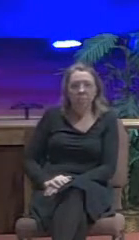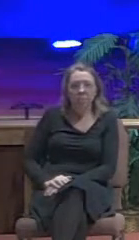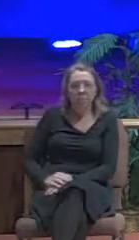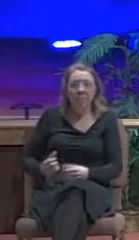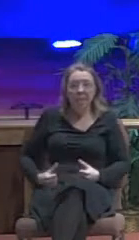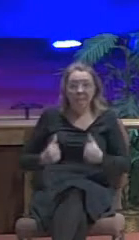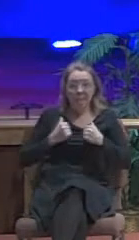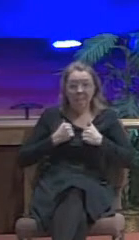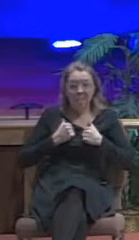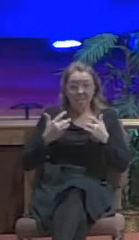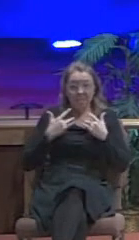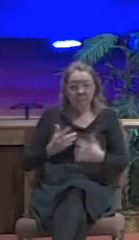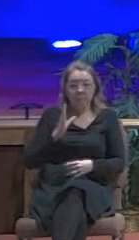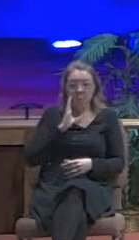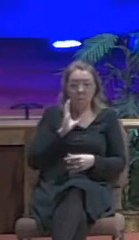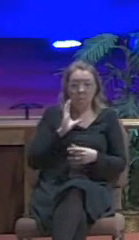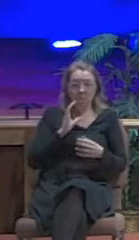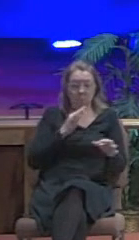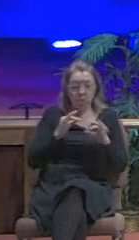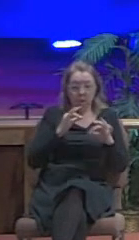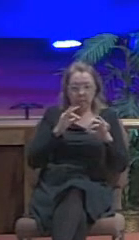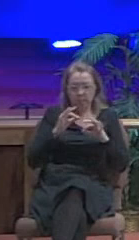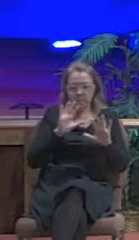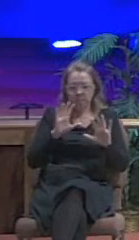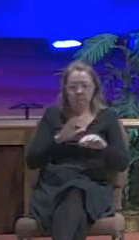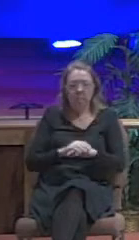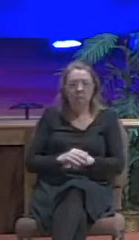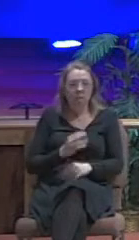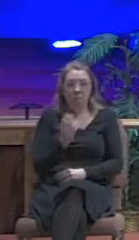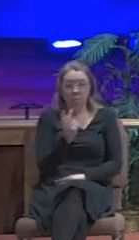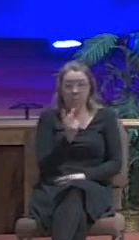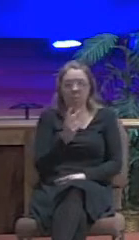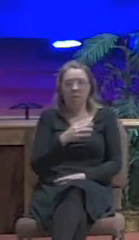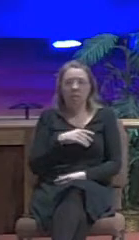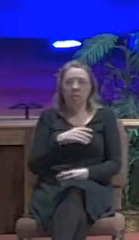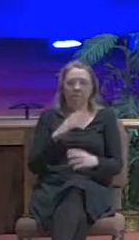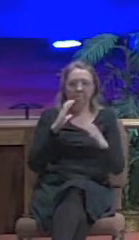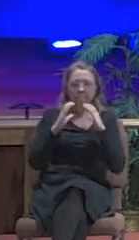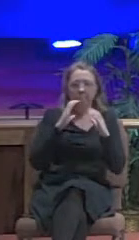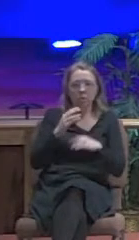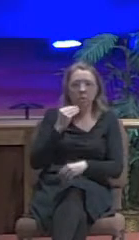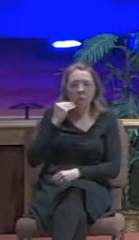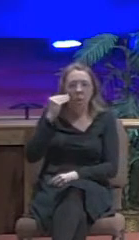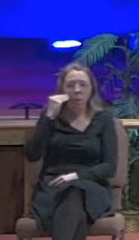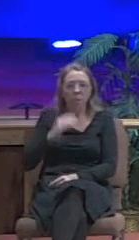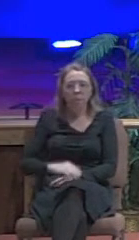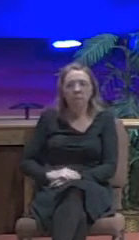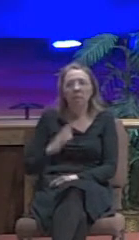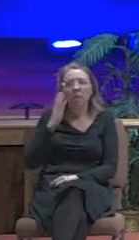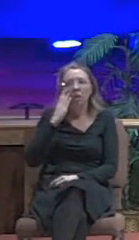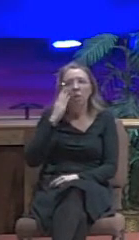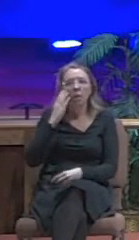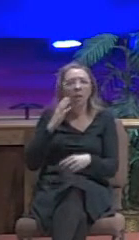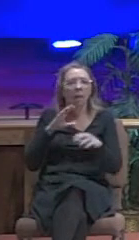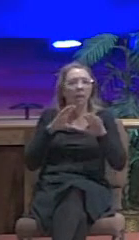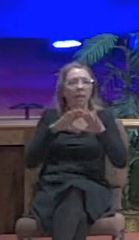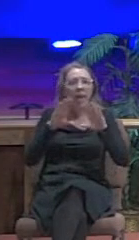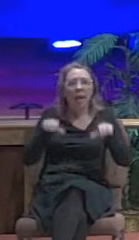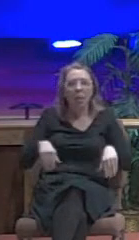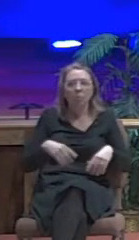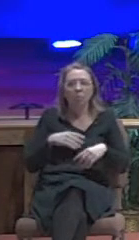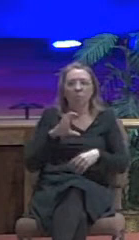Misty and I have been having this conversation at home. Like, how many know doing household chores can just fill up your schedule?